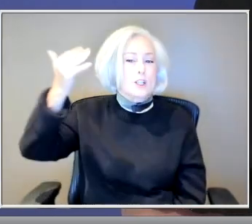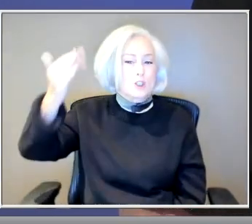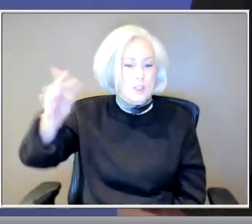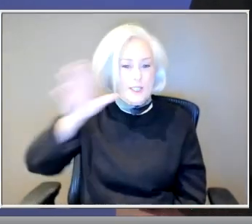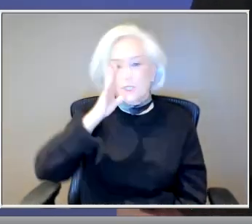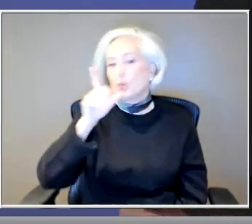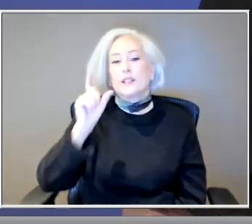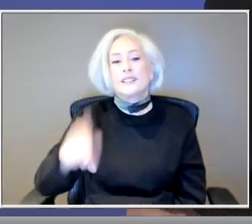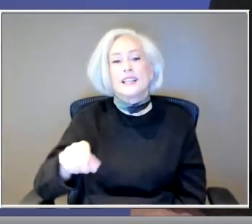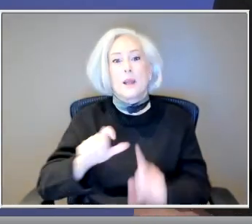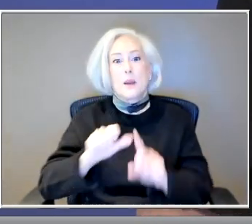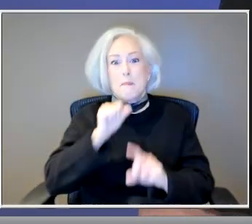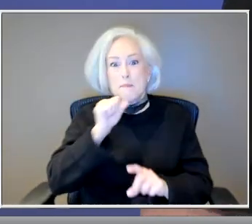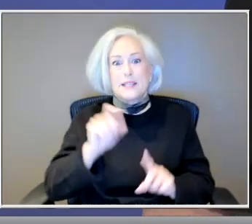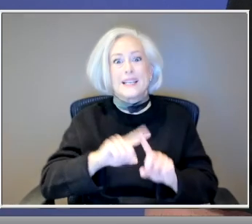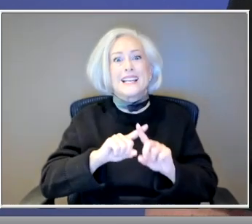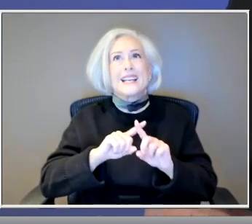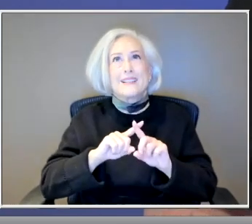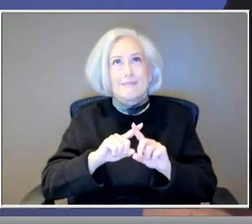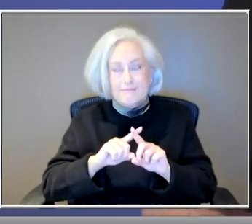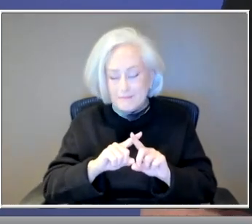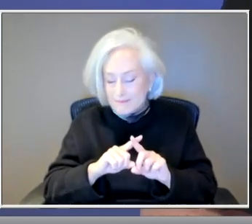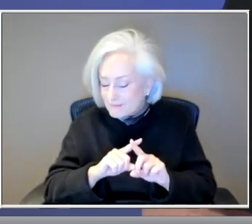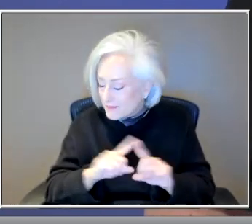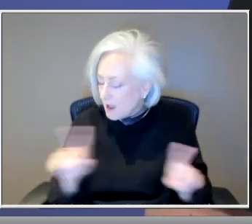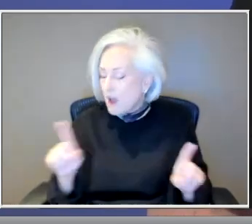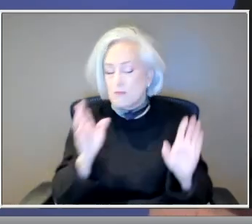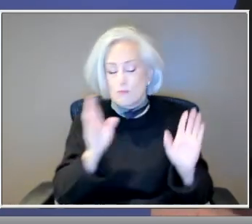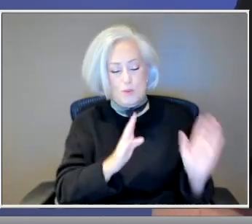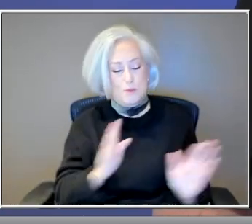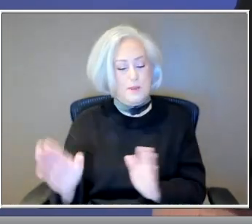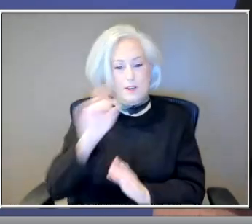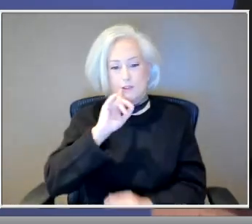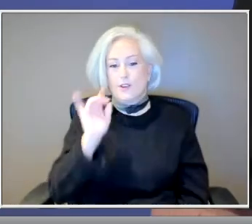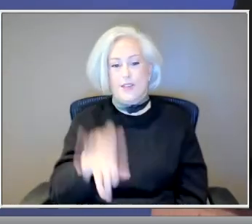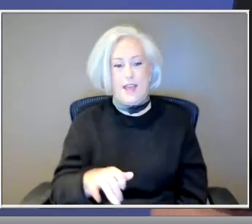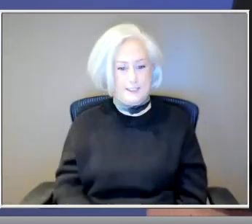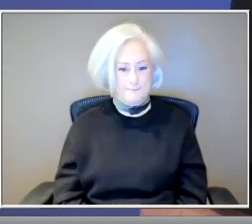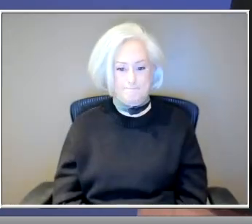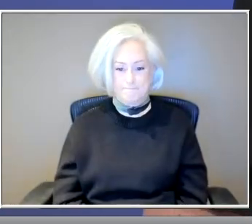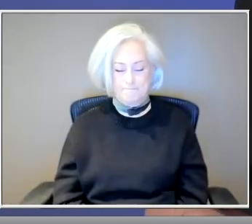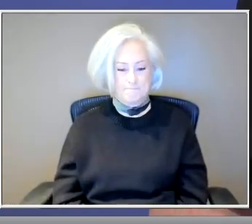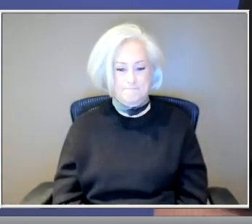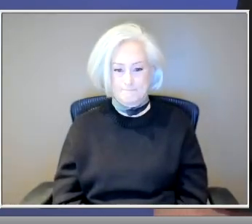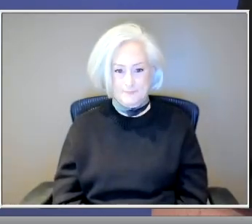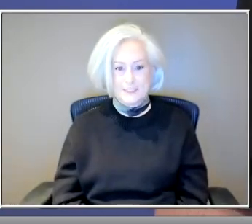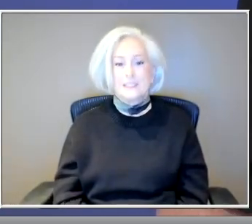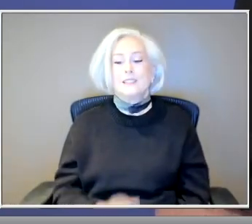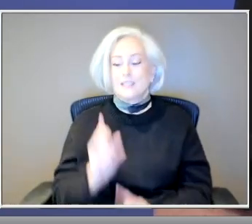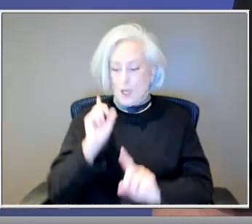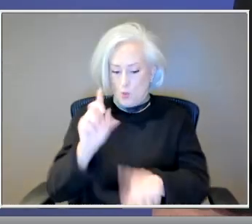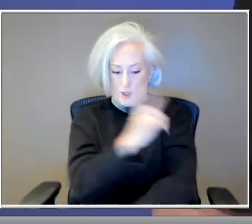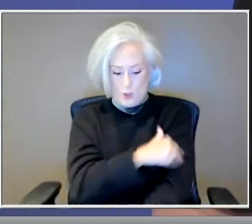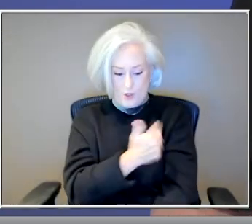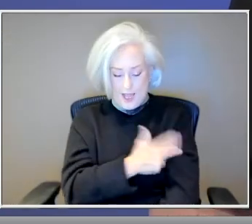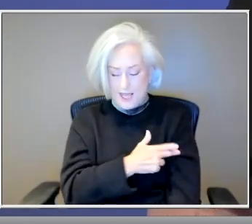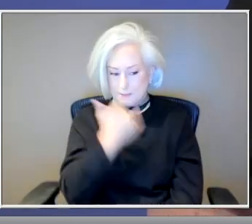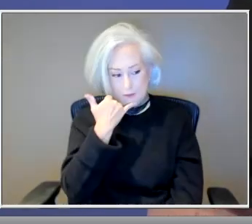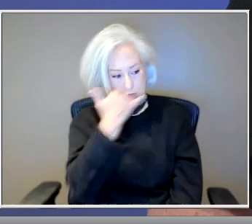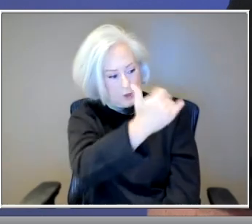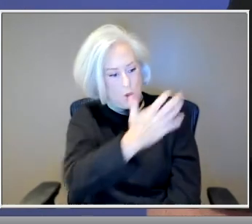not prepared for that kind of information. I mean, I was in the hospital and immediately called my parents and said, come on over,